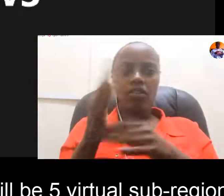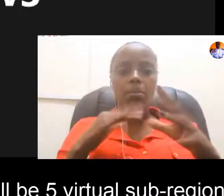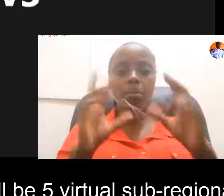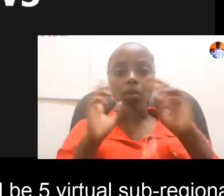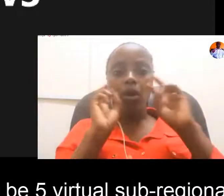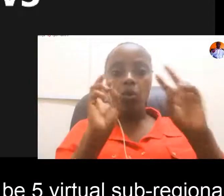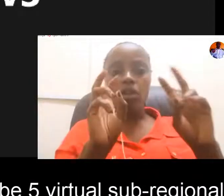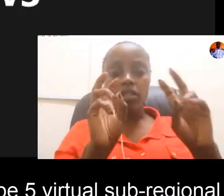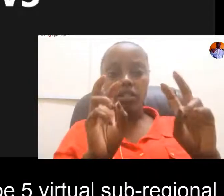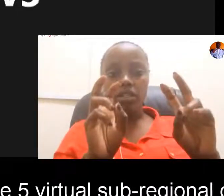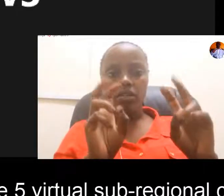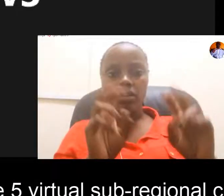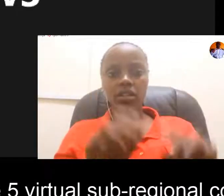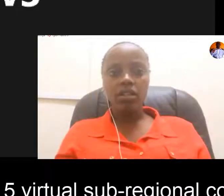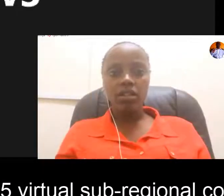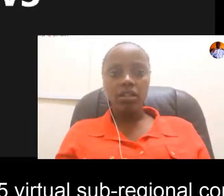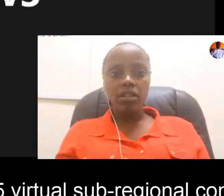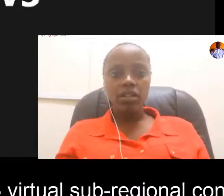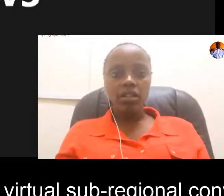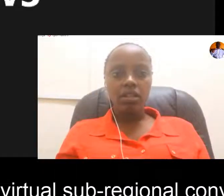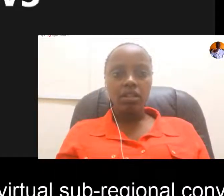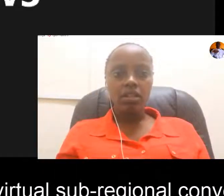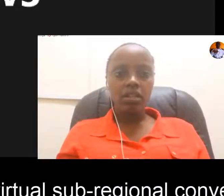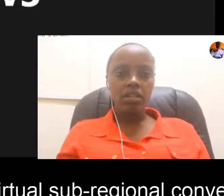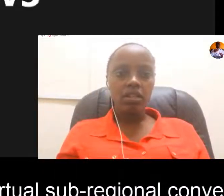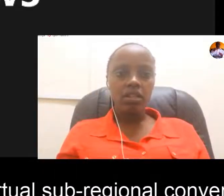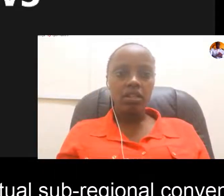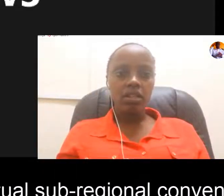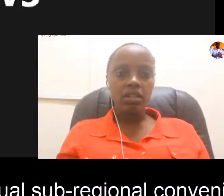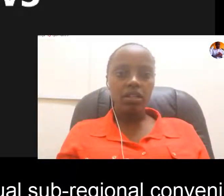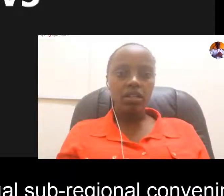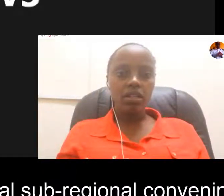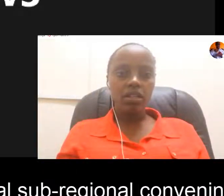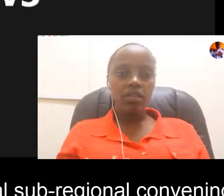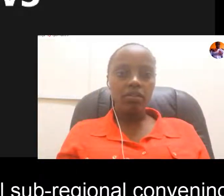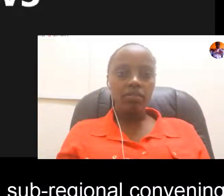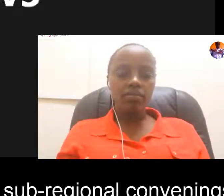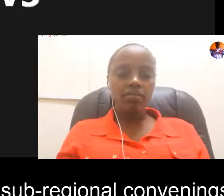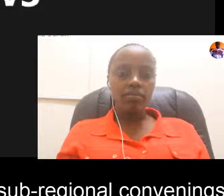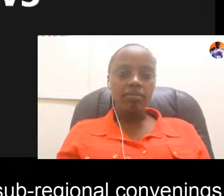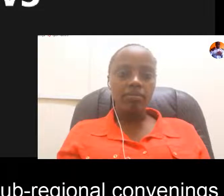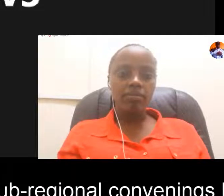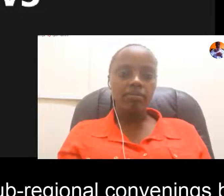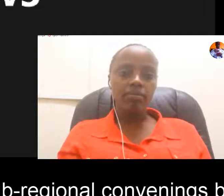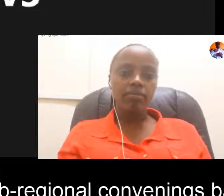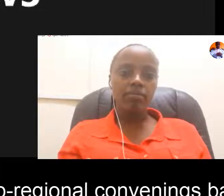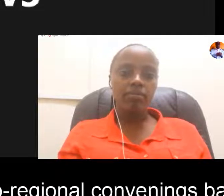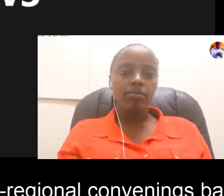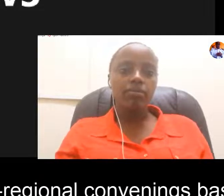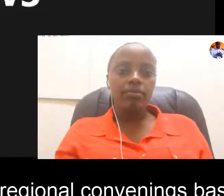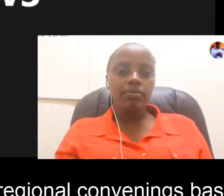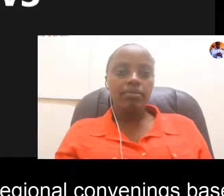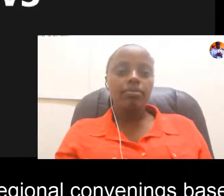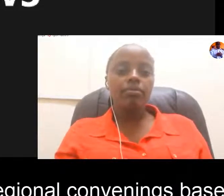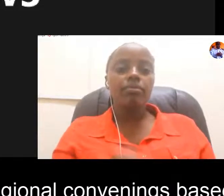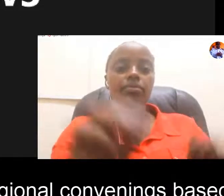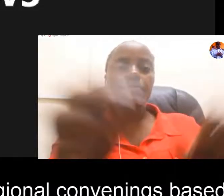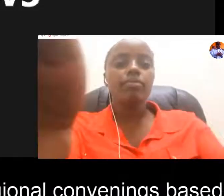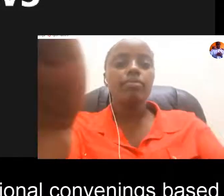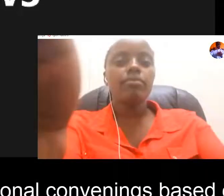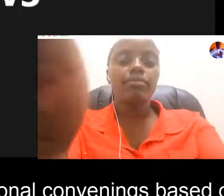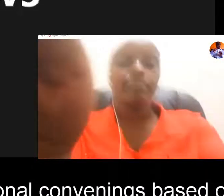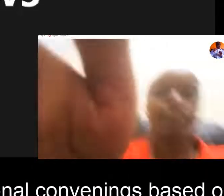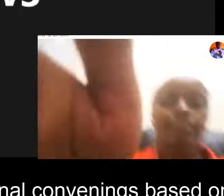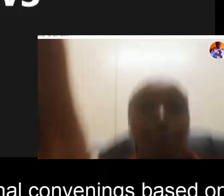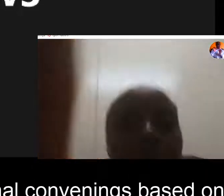that they are talking to names, they're not talking to people. So kindly, if you are able to switch on your camera, if your connection can enable you,